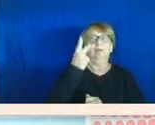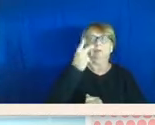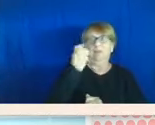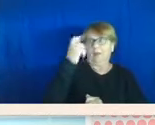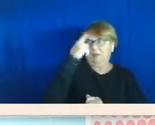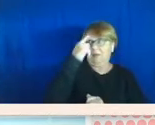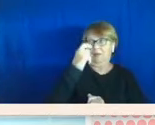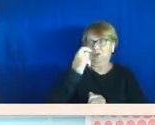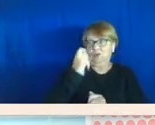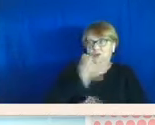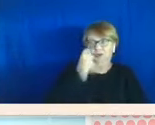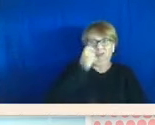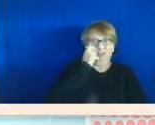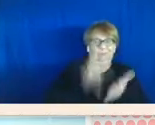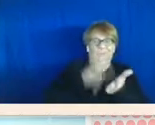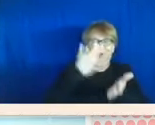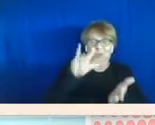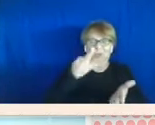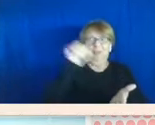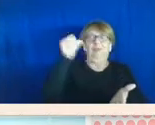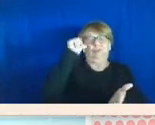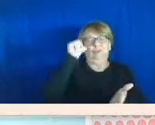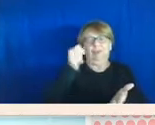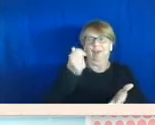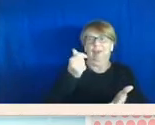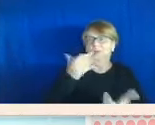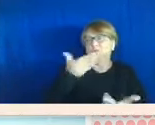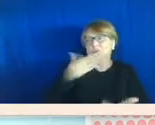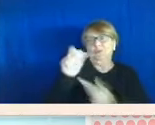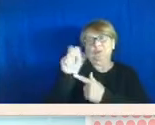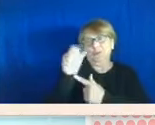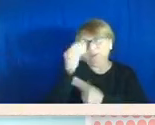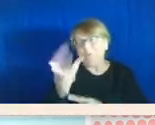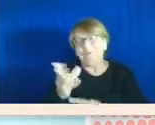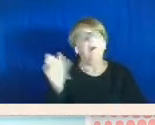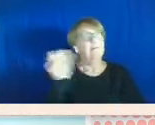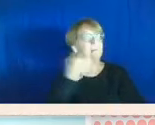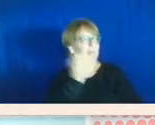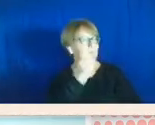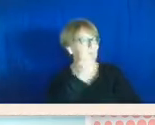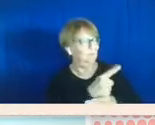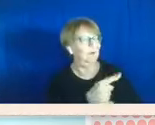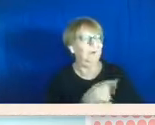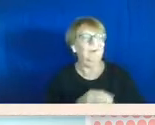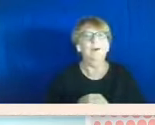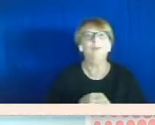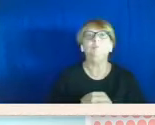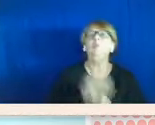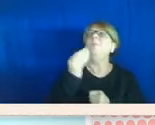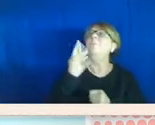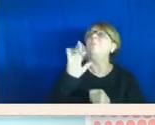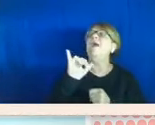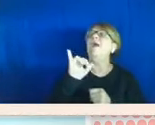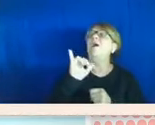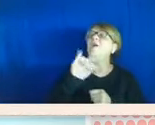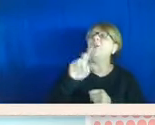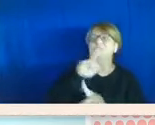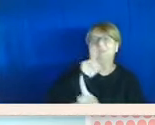matter of fact. So that's good news. Good. That's good news. Yes. Mary, this one's really more for you.